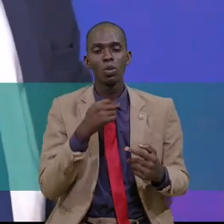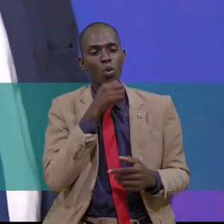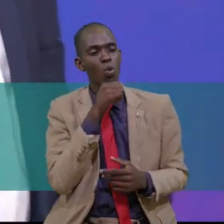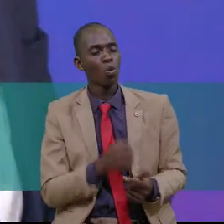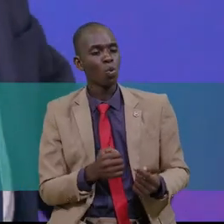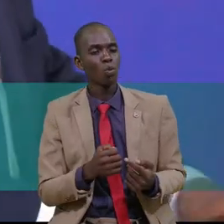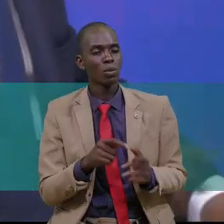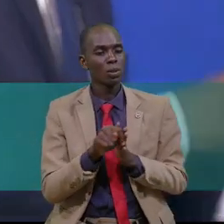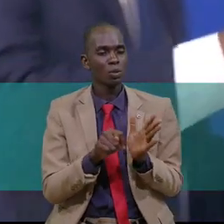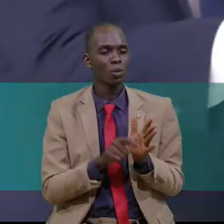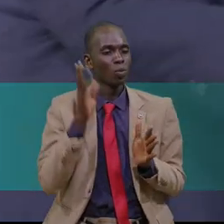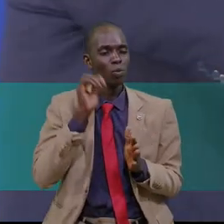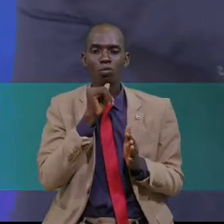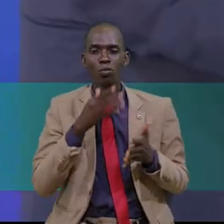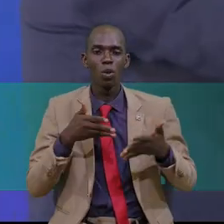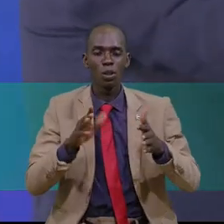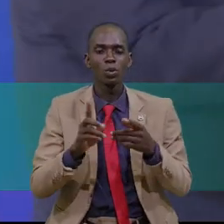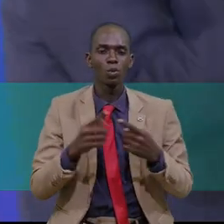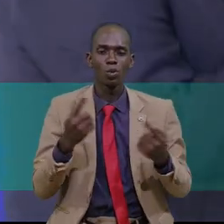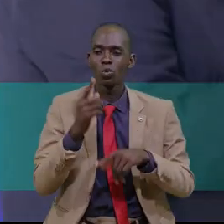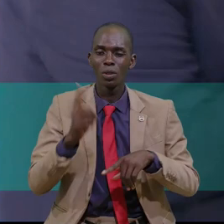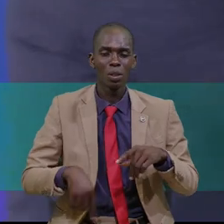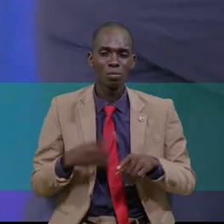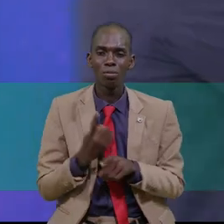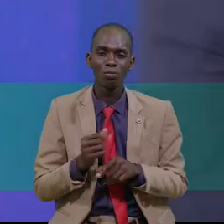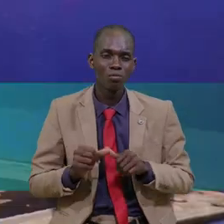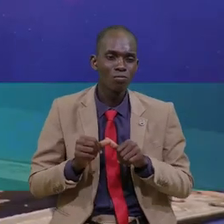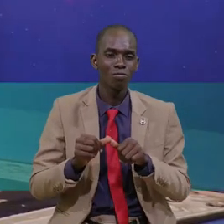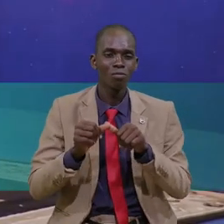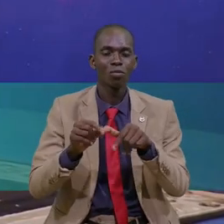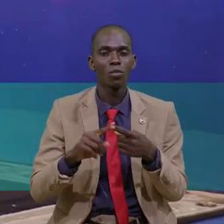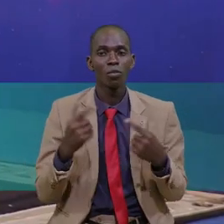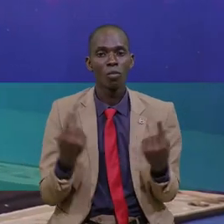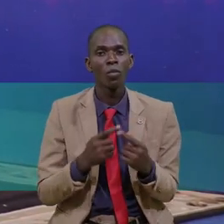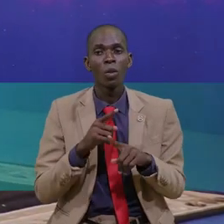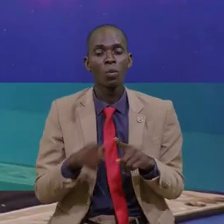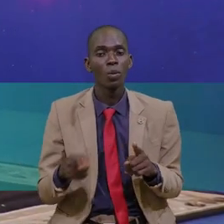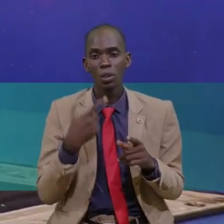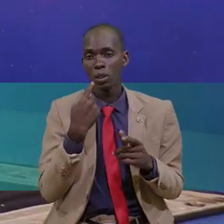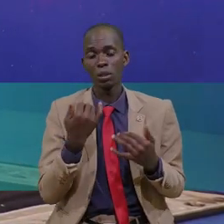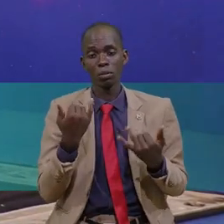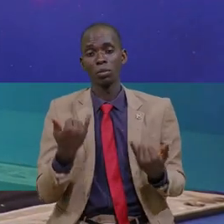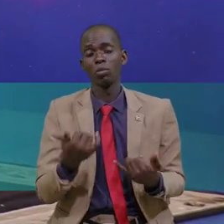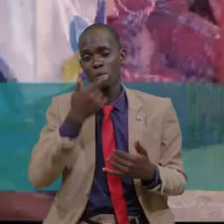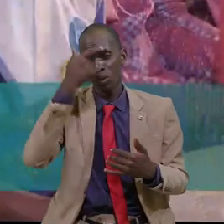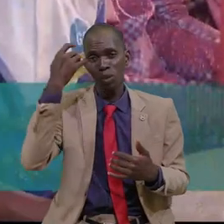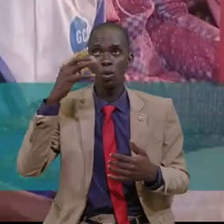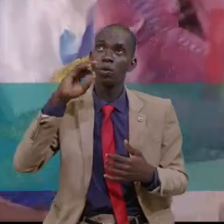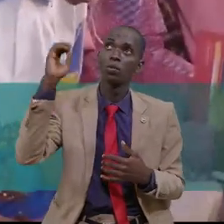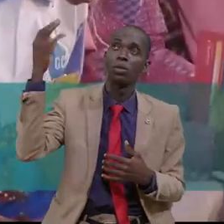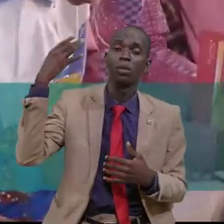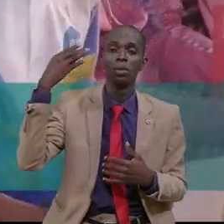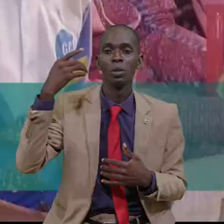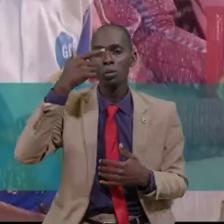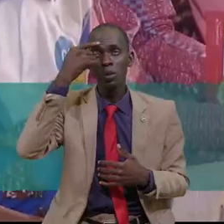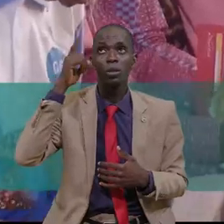do that. You cannot just keep on sinning. But now they say, because of grace, and because his